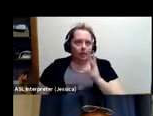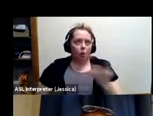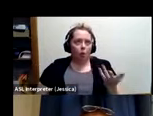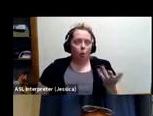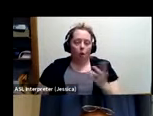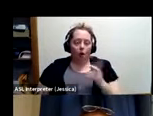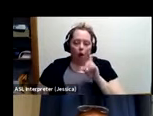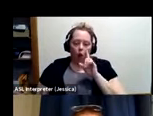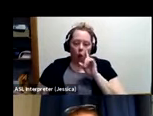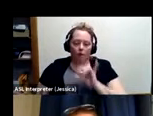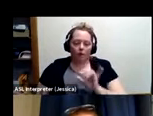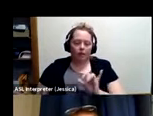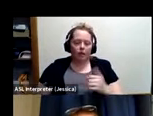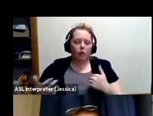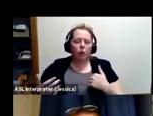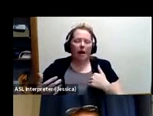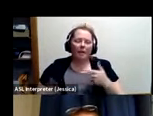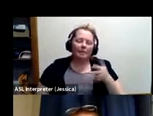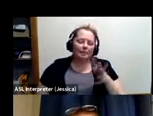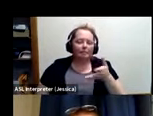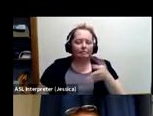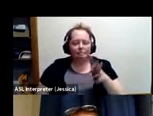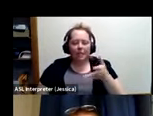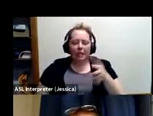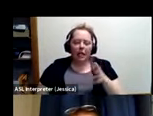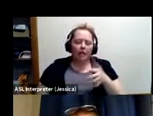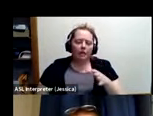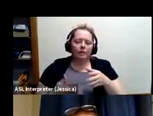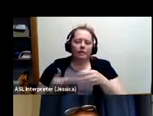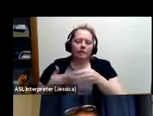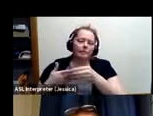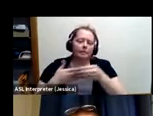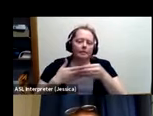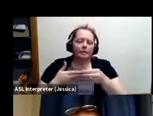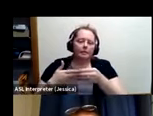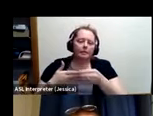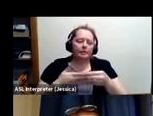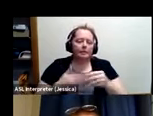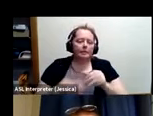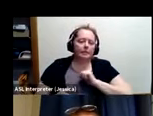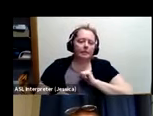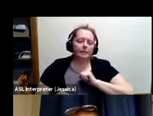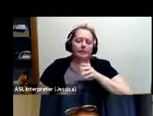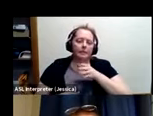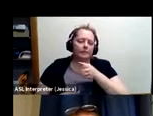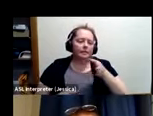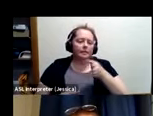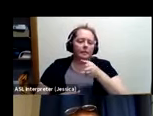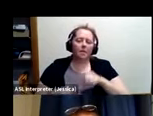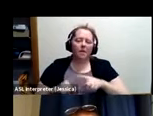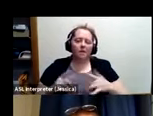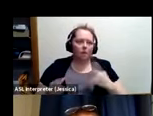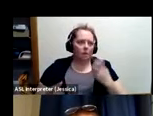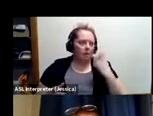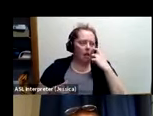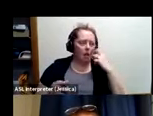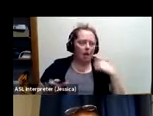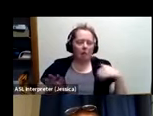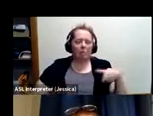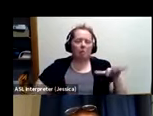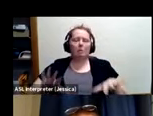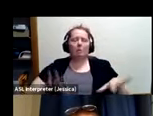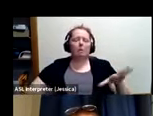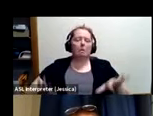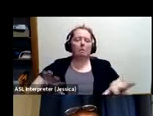just sometimes navigating blindly, right? Trying to make sure that we're okay,